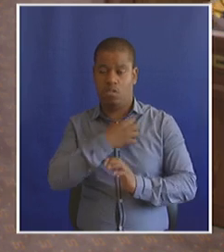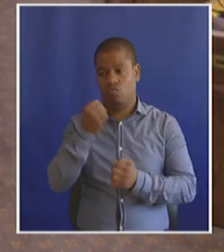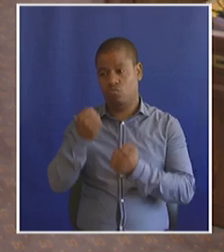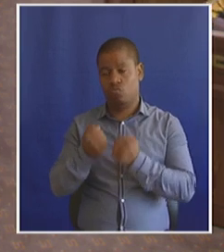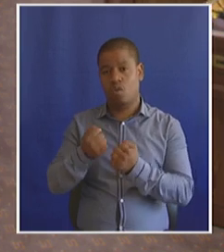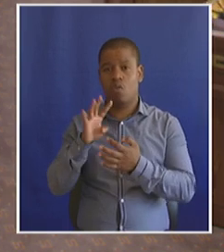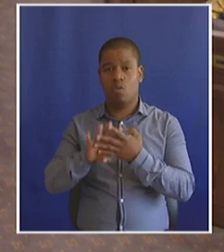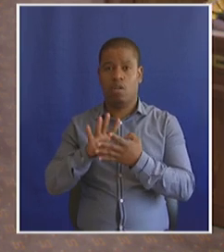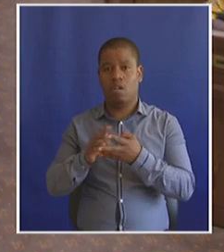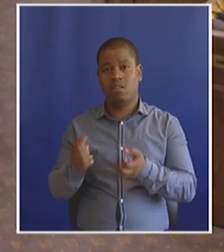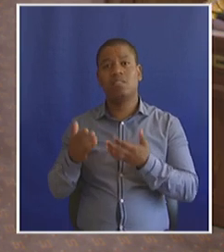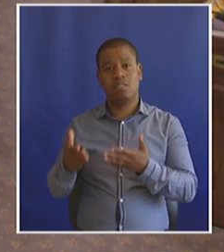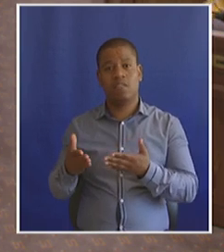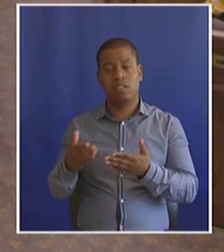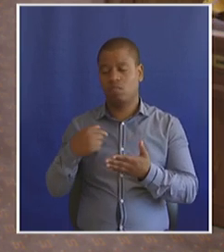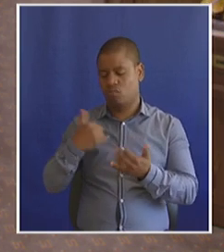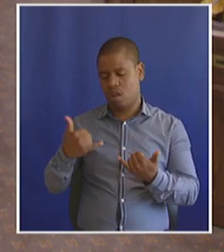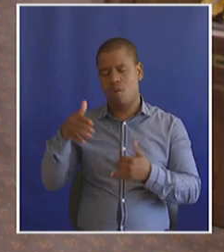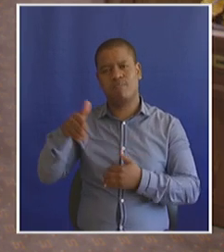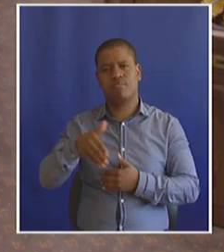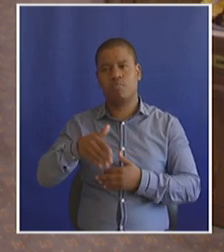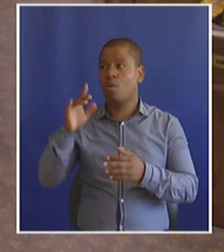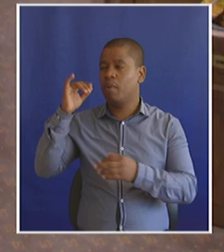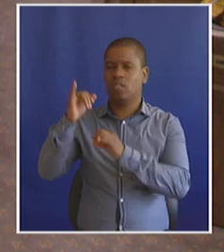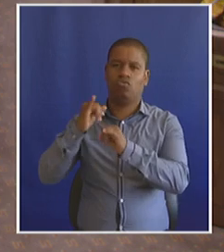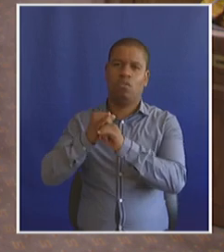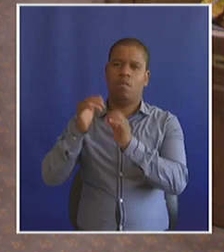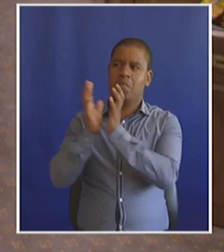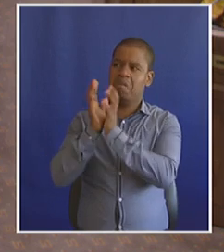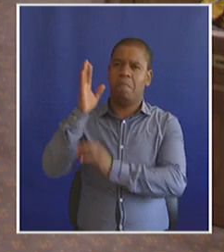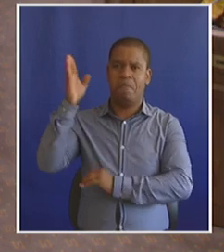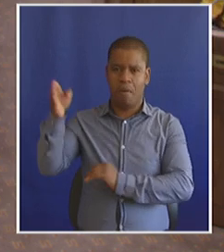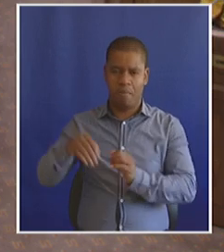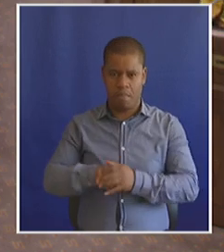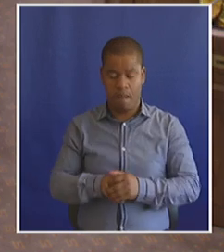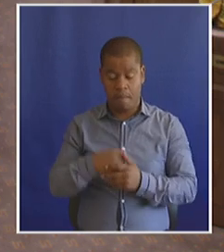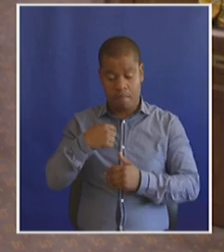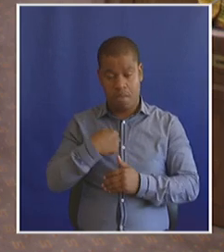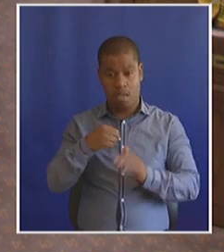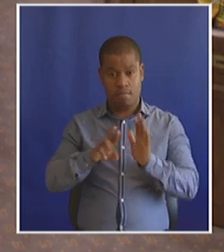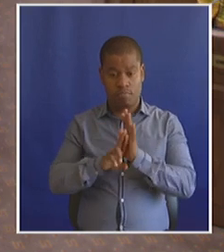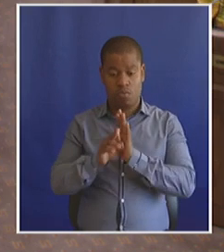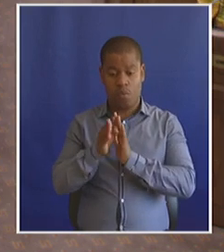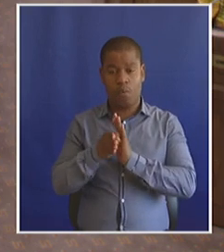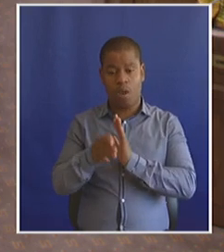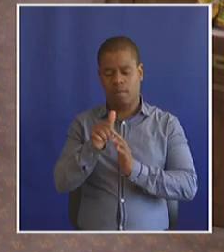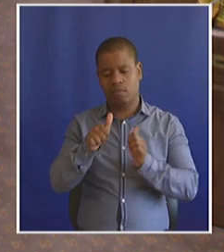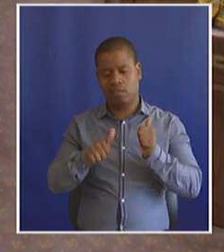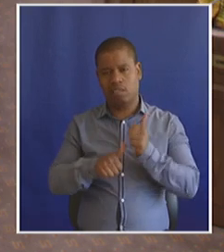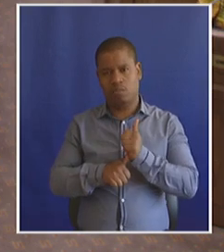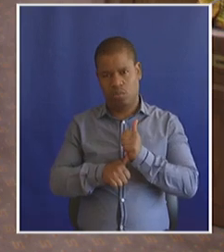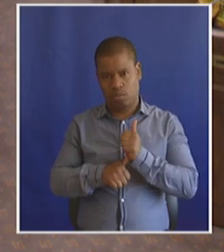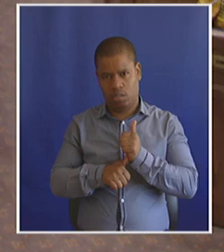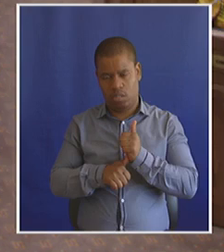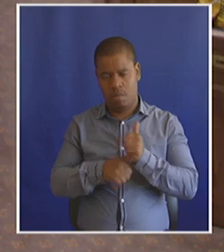Correctional Services is abroad in an international meeting. I'm standing in for my colleague, the Deputy Minister of